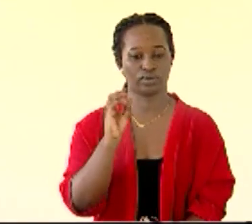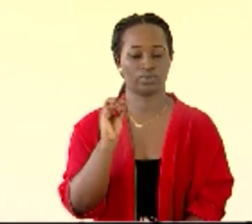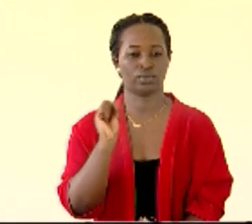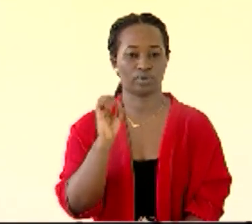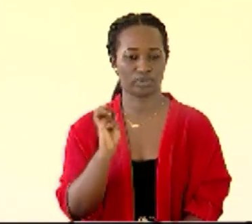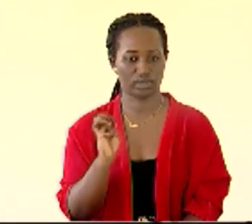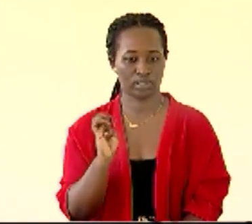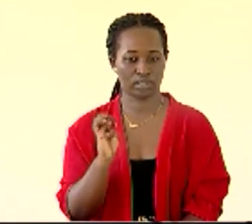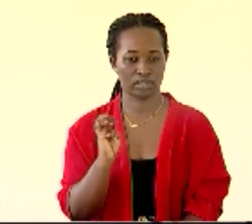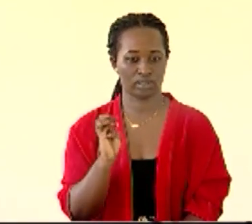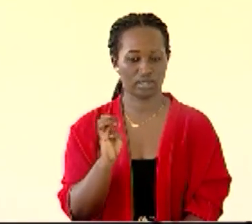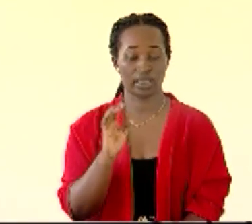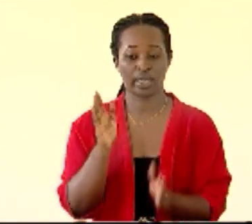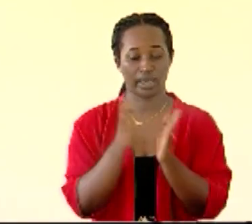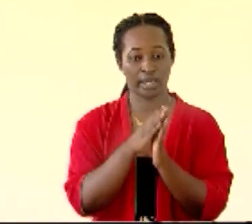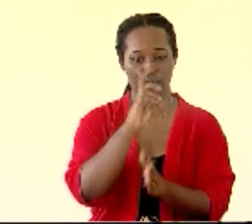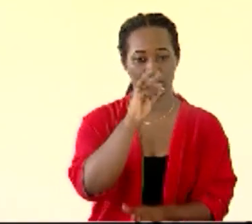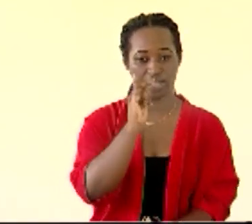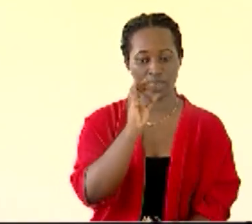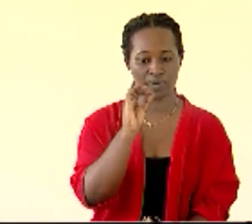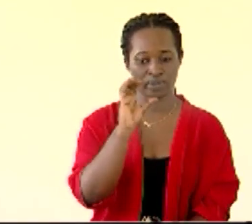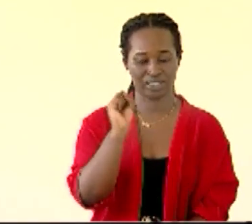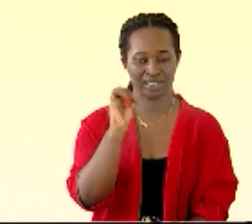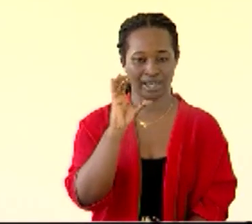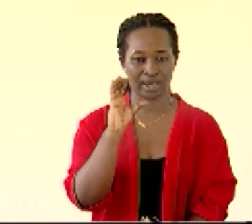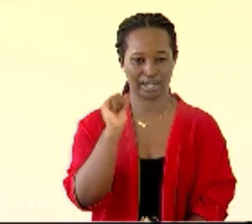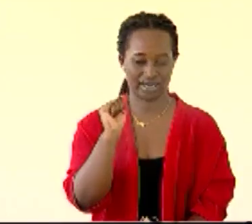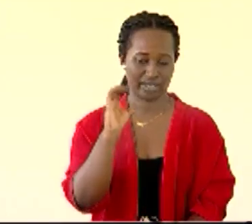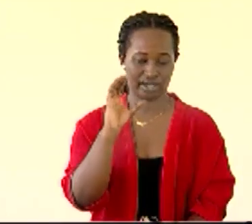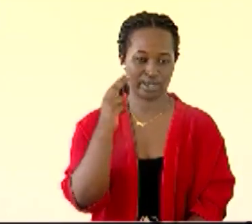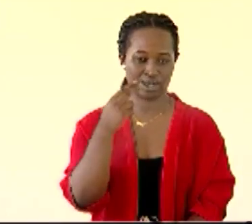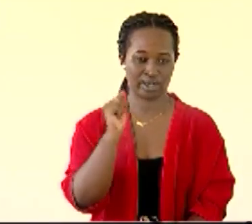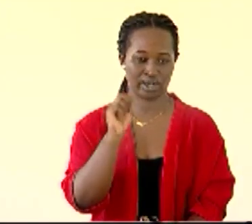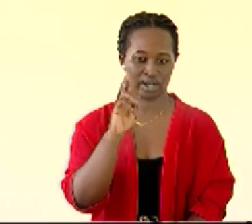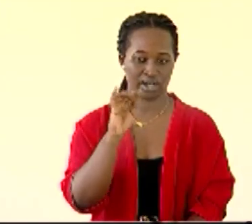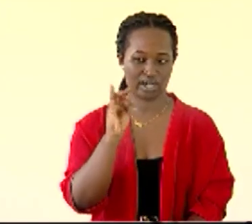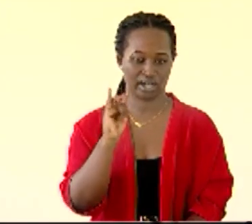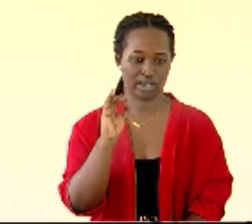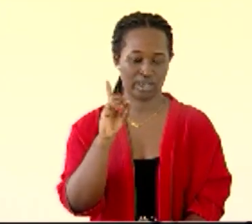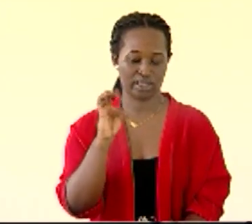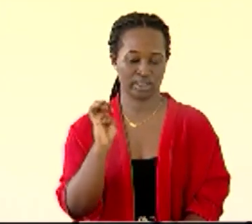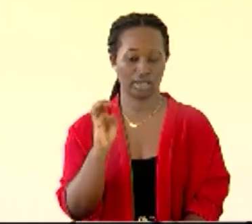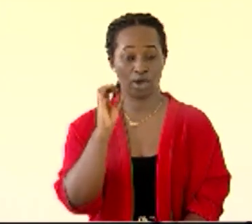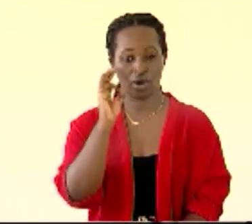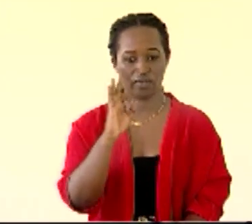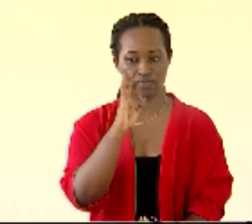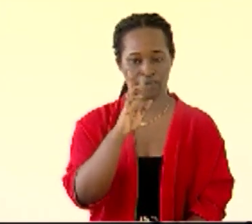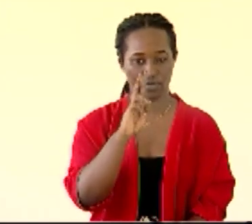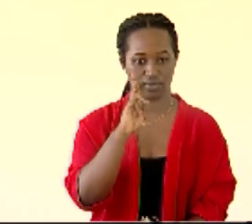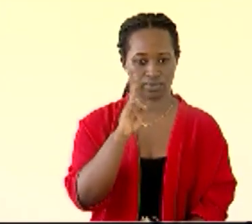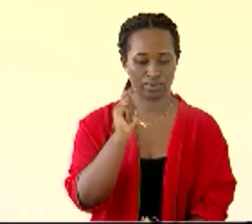a disaccharide of a fructose and a glucose molecule.